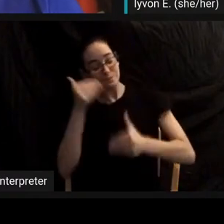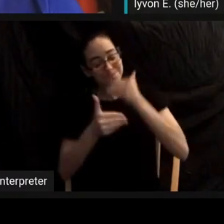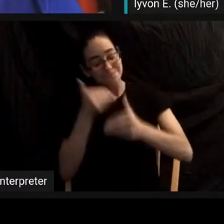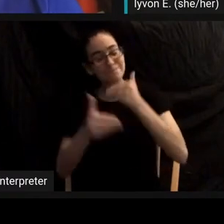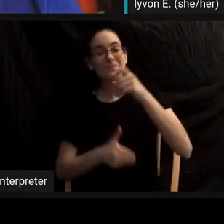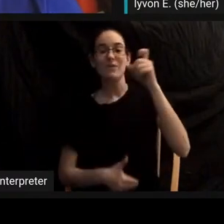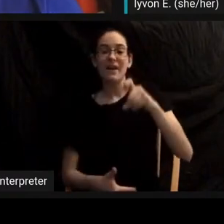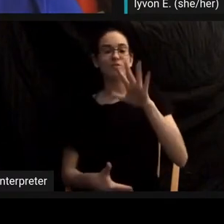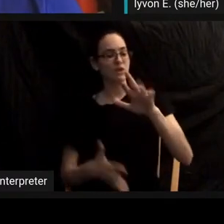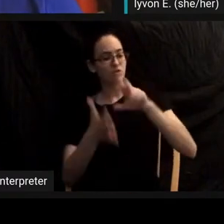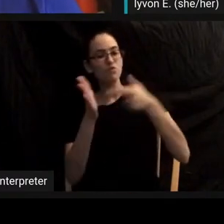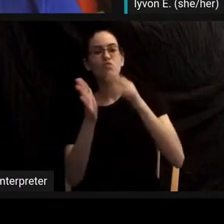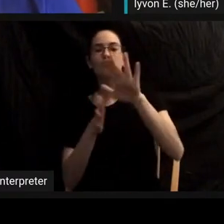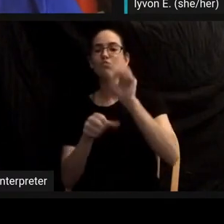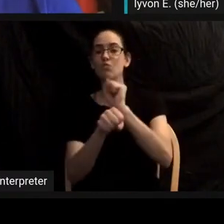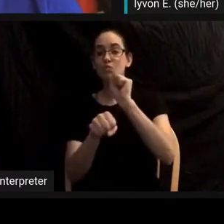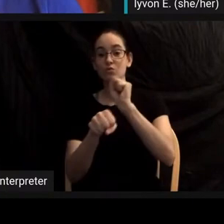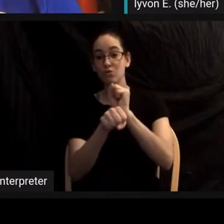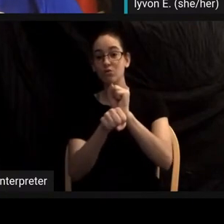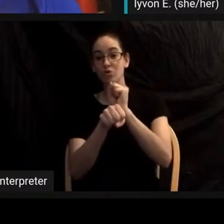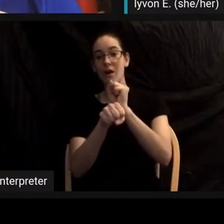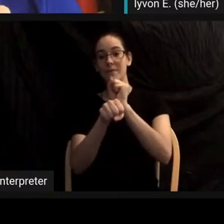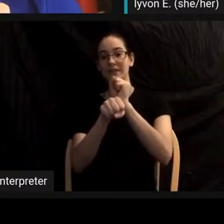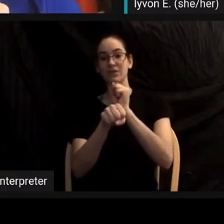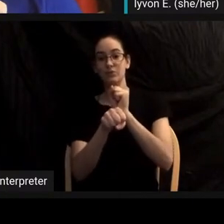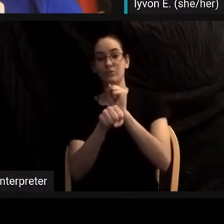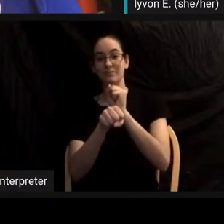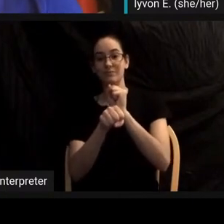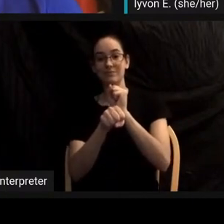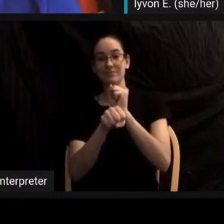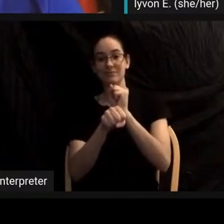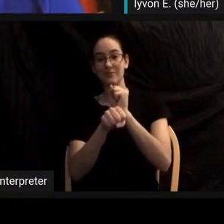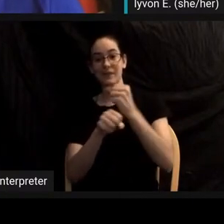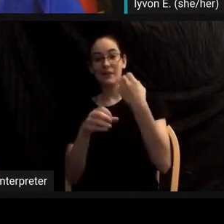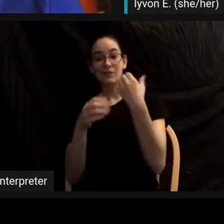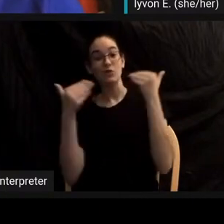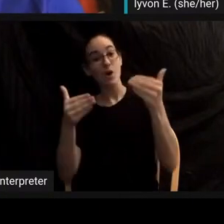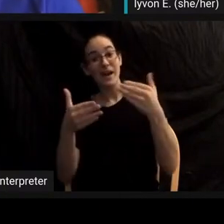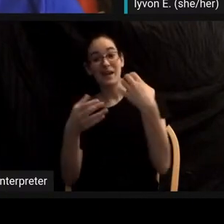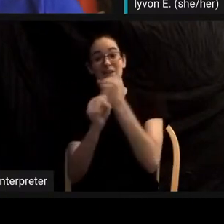is your role. Your job is to make sure it gets done.